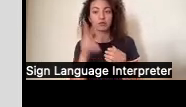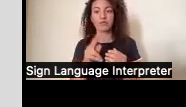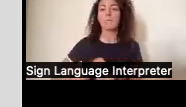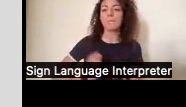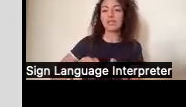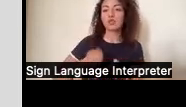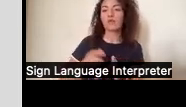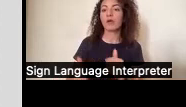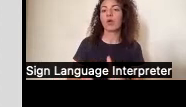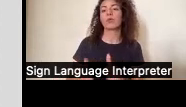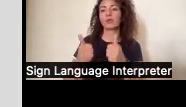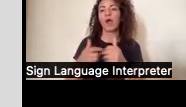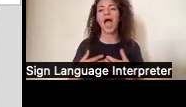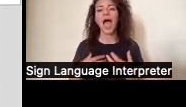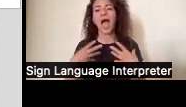And